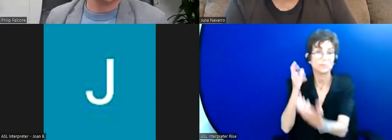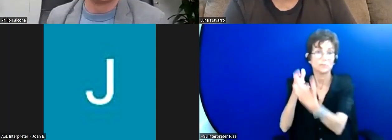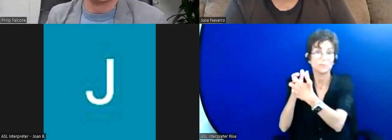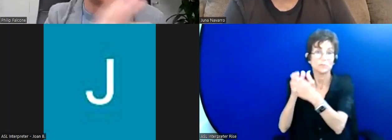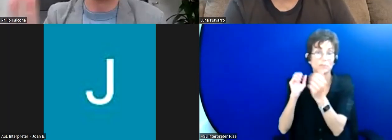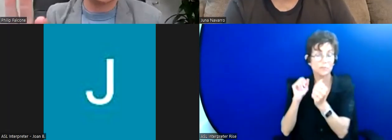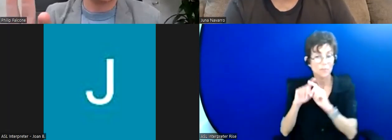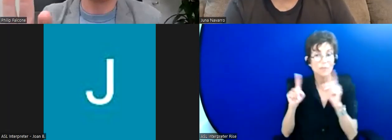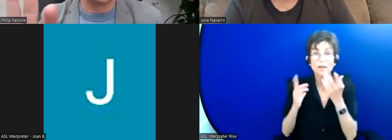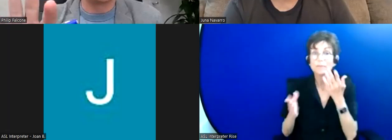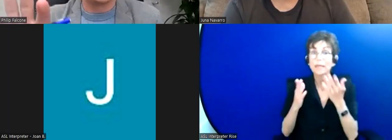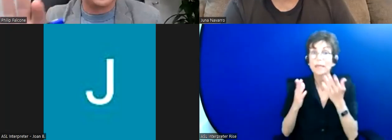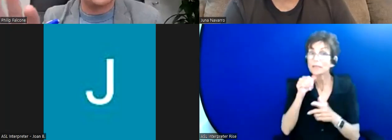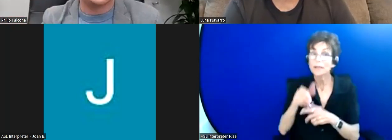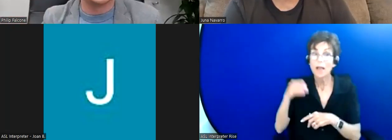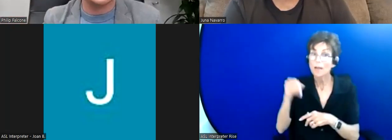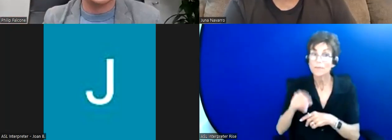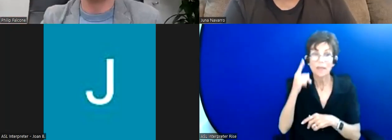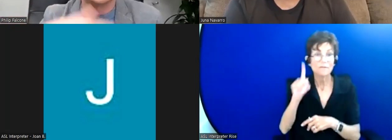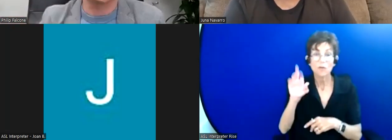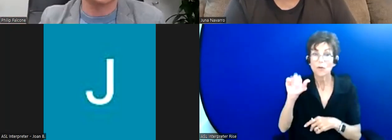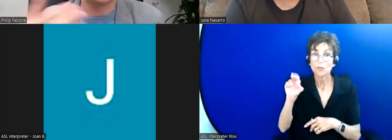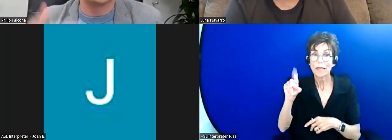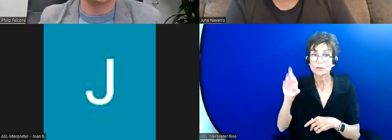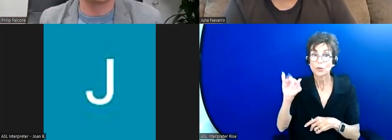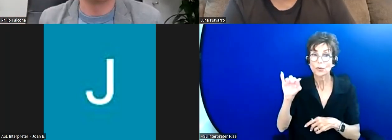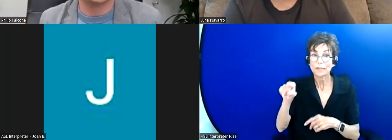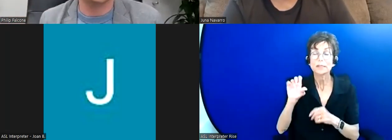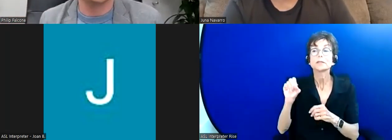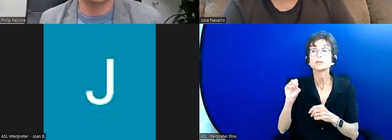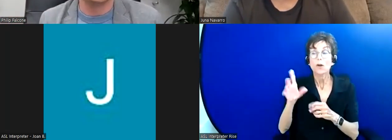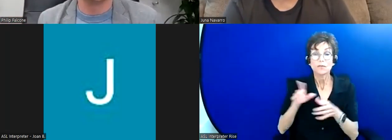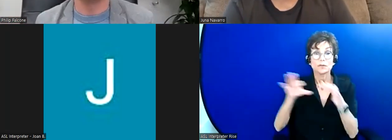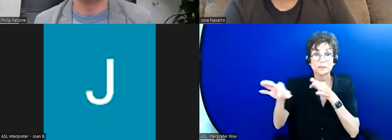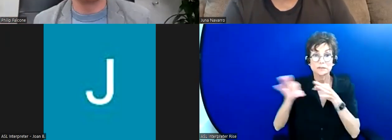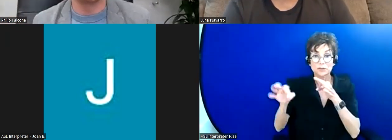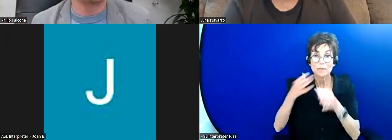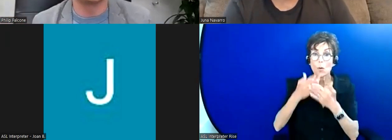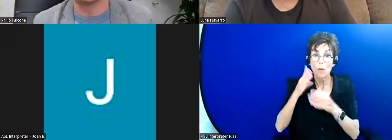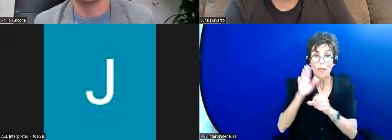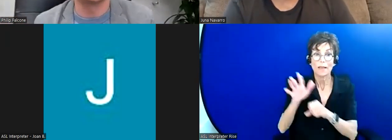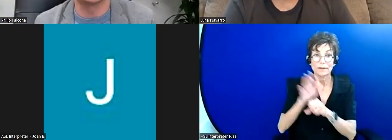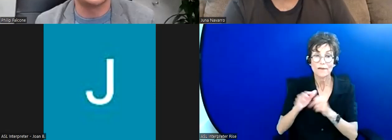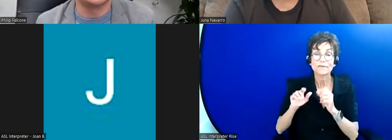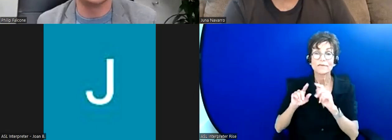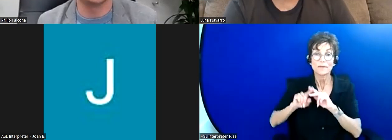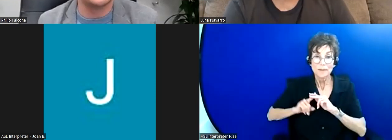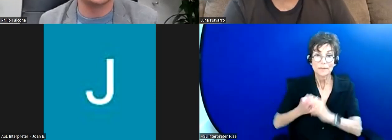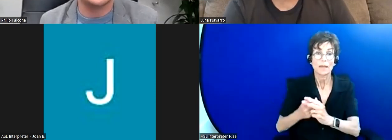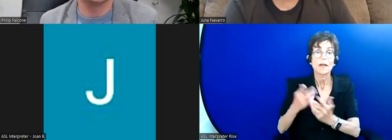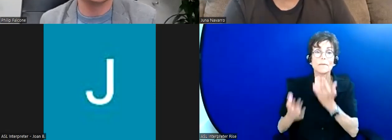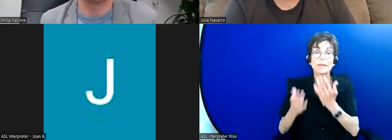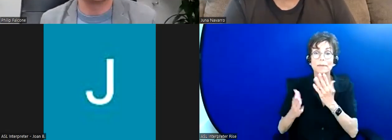rendering, but we 100% know that we're going with them. And if you describe it well enough from the get-go, you may get a rendering that maybe just needs a few small